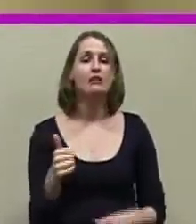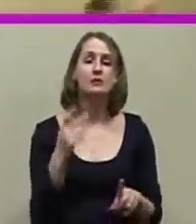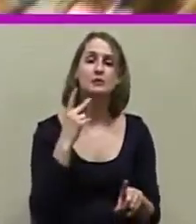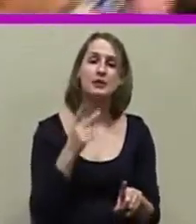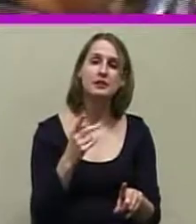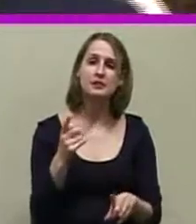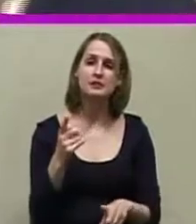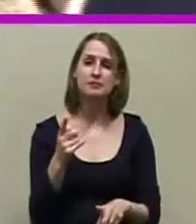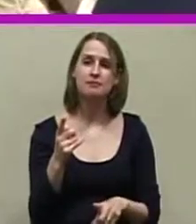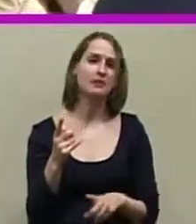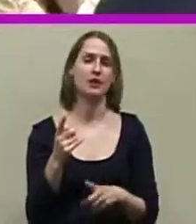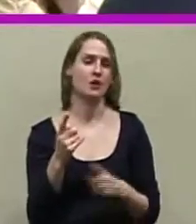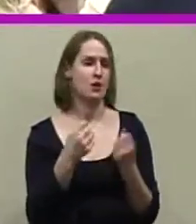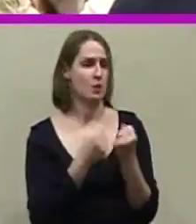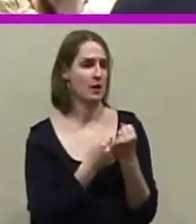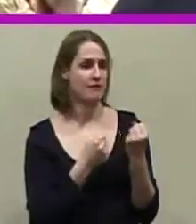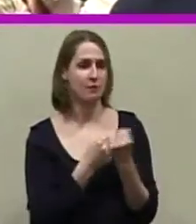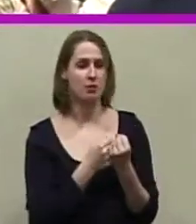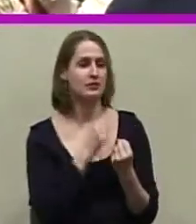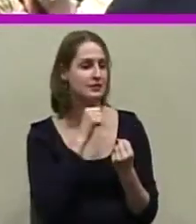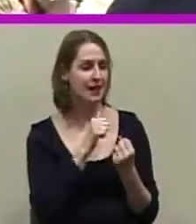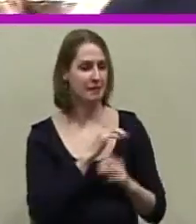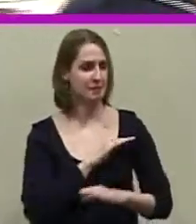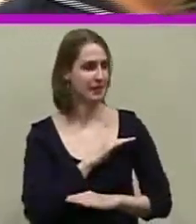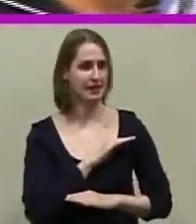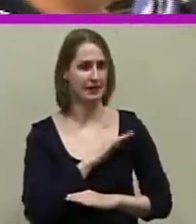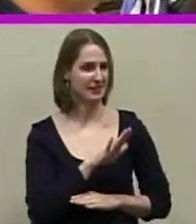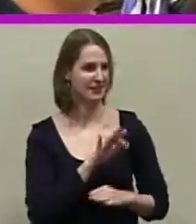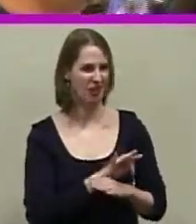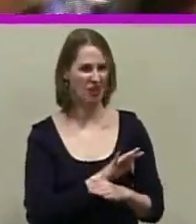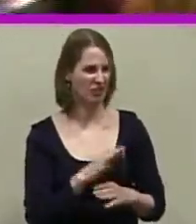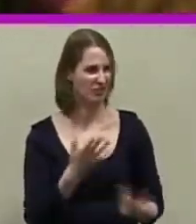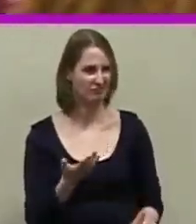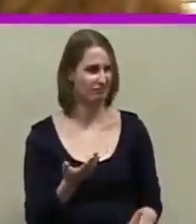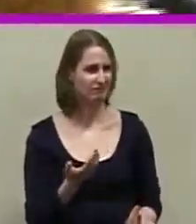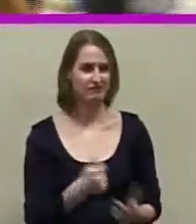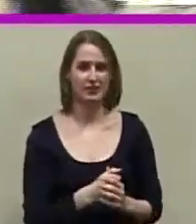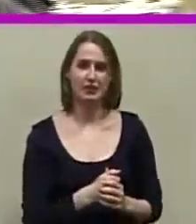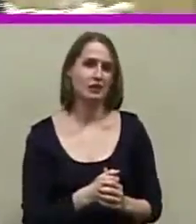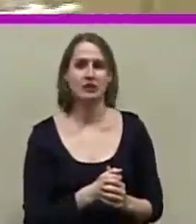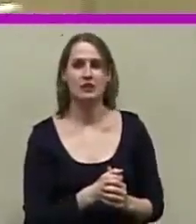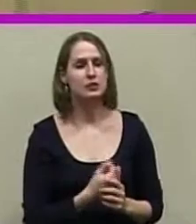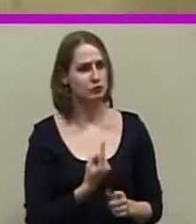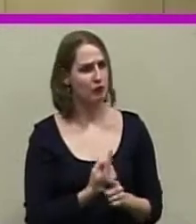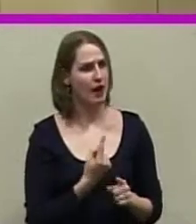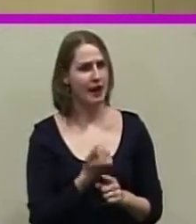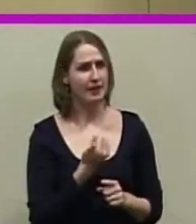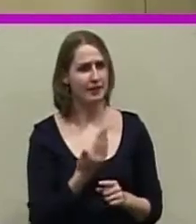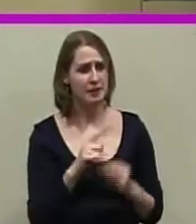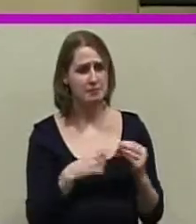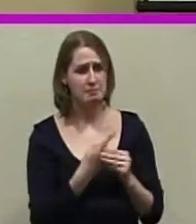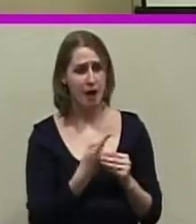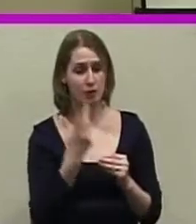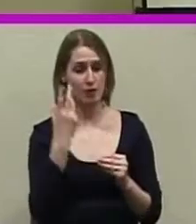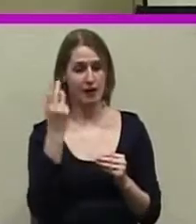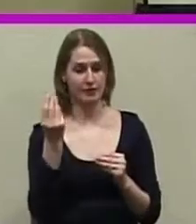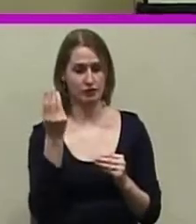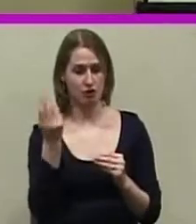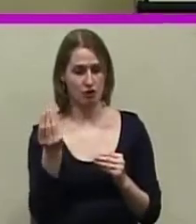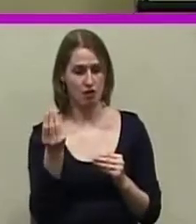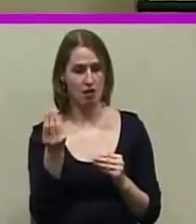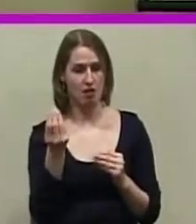The reinforcer's not meeting the function necessarily. Okay, yeah, and what is it? Is there anything there about external reinforcers as